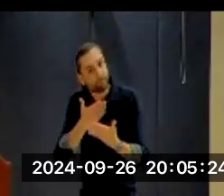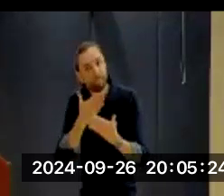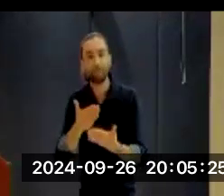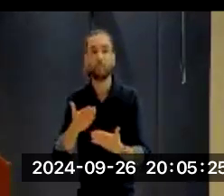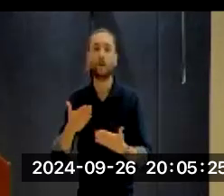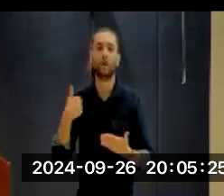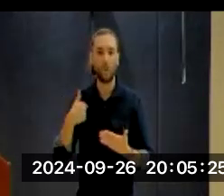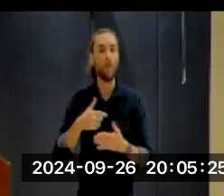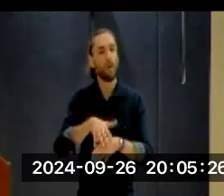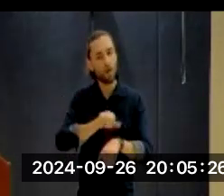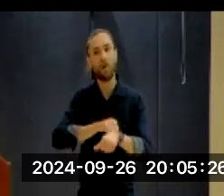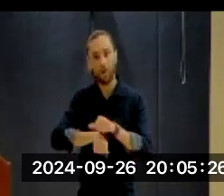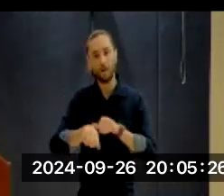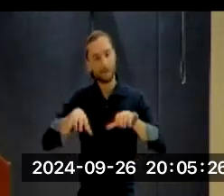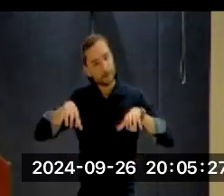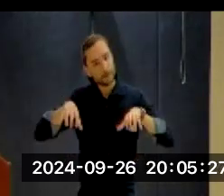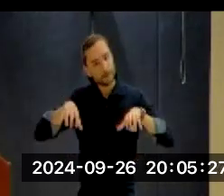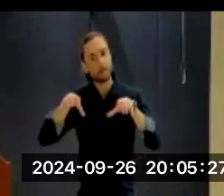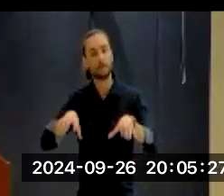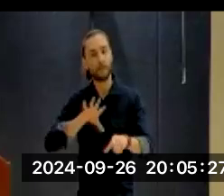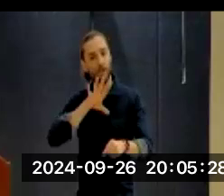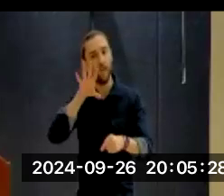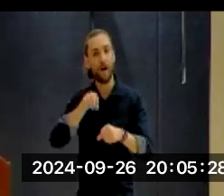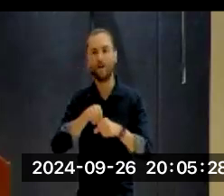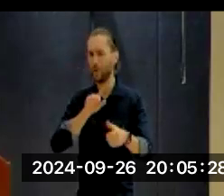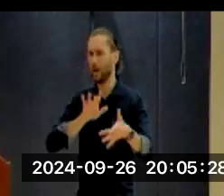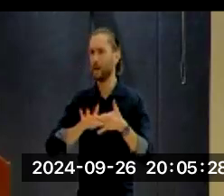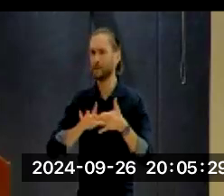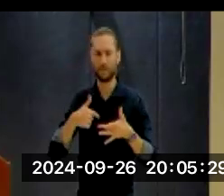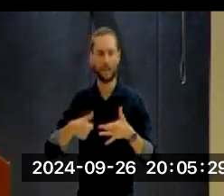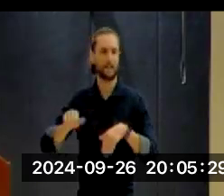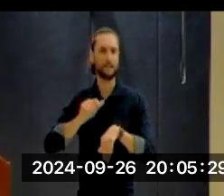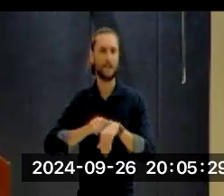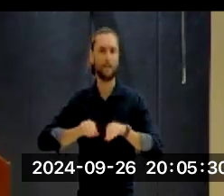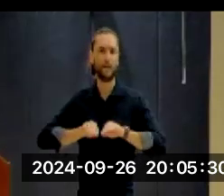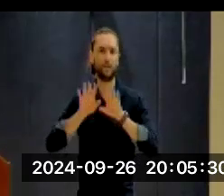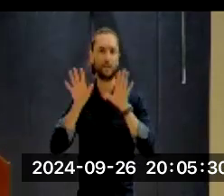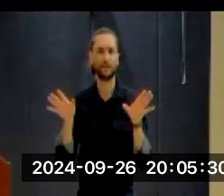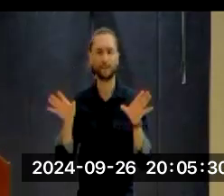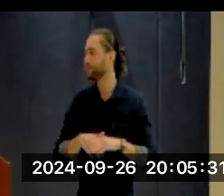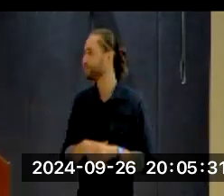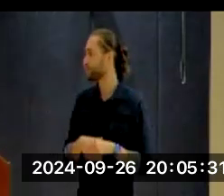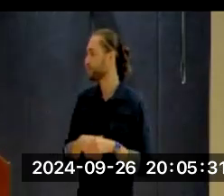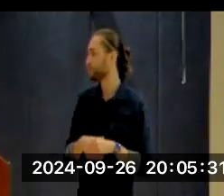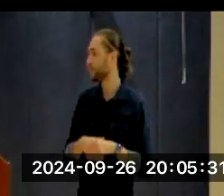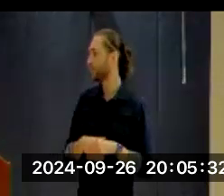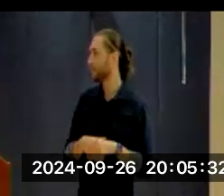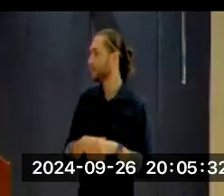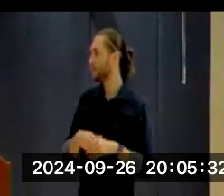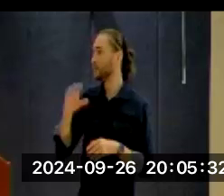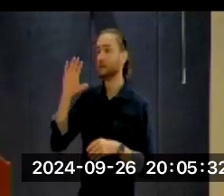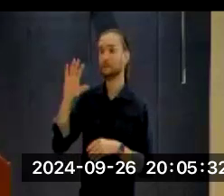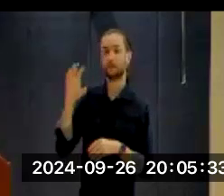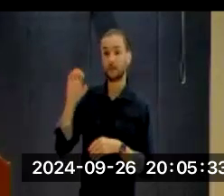up our sleeves and try to do more, and you can contact me obviously anytime. Thank you. Anyone from the Civil Rights Council that would like